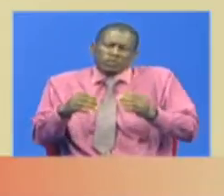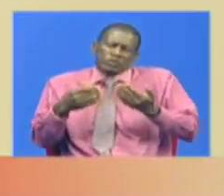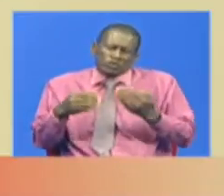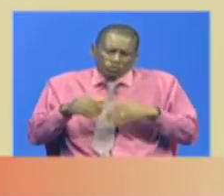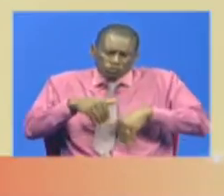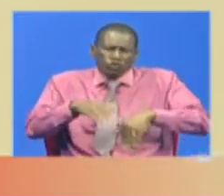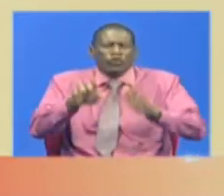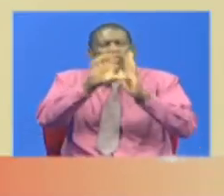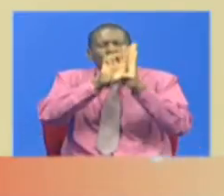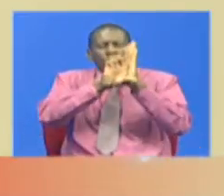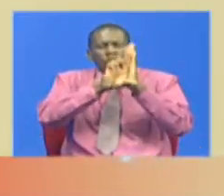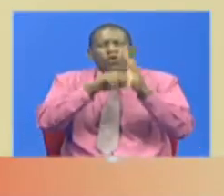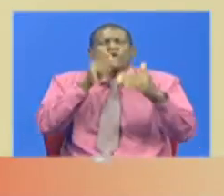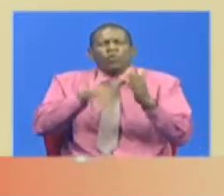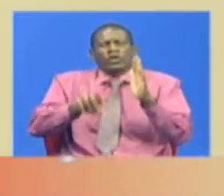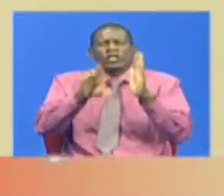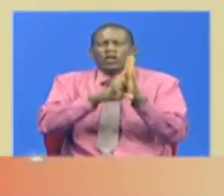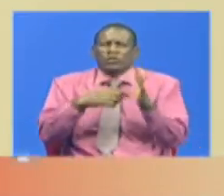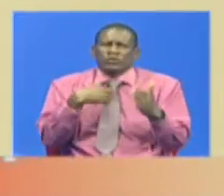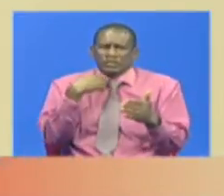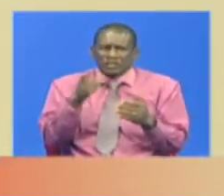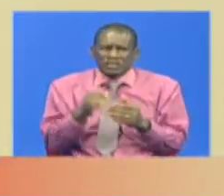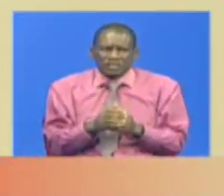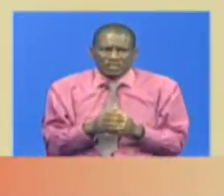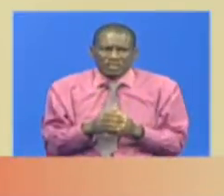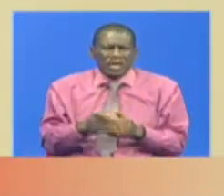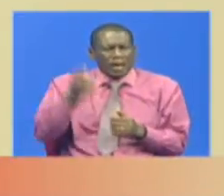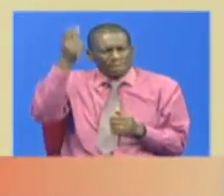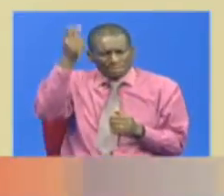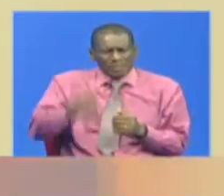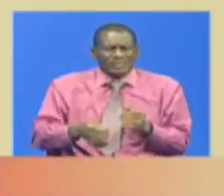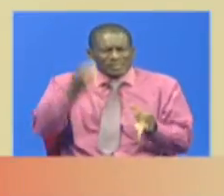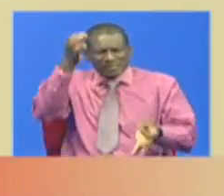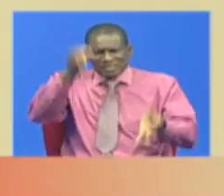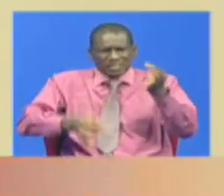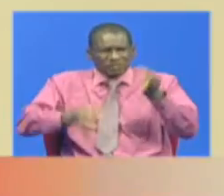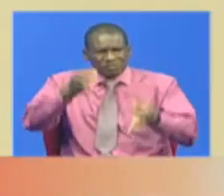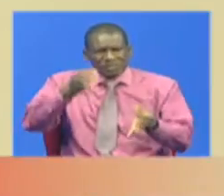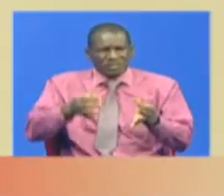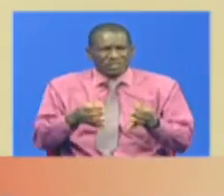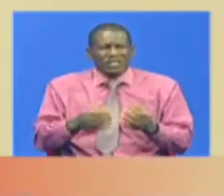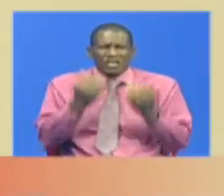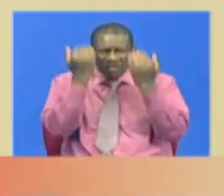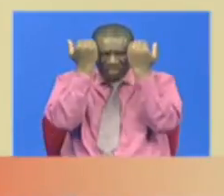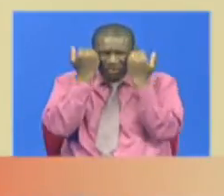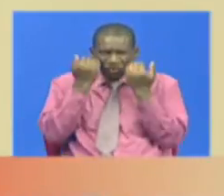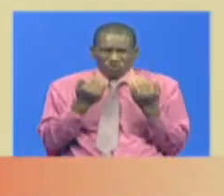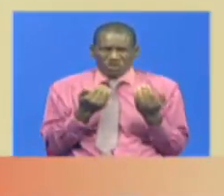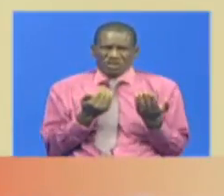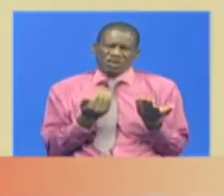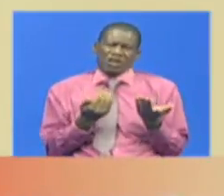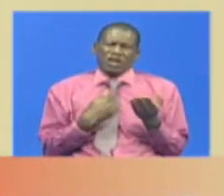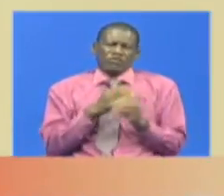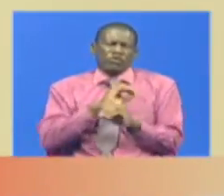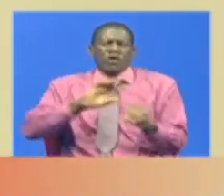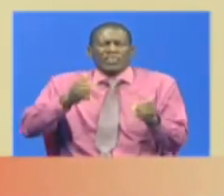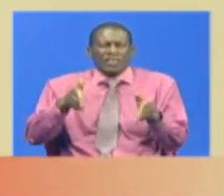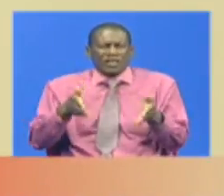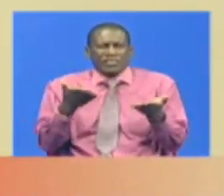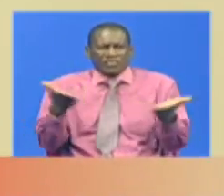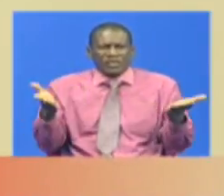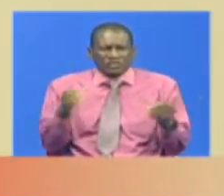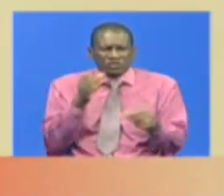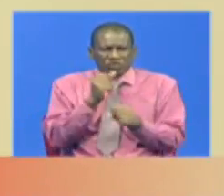the law provides a mandatory sentence, the court of law may not have a free